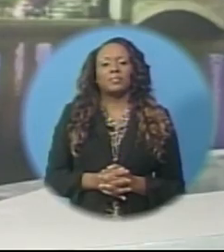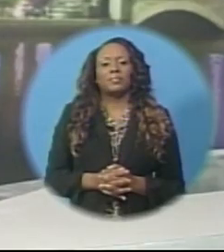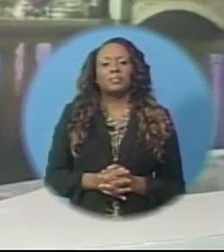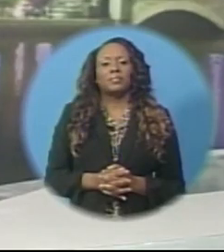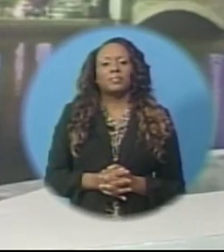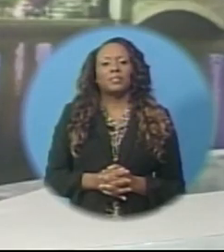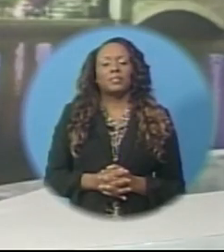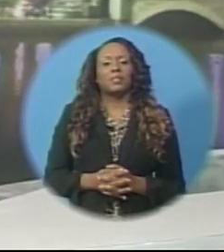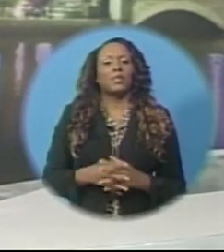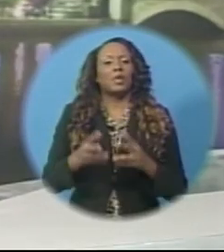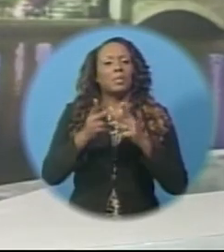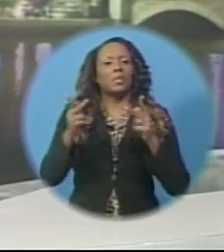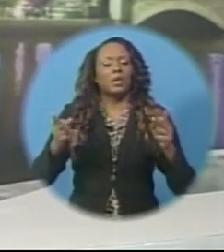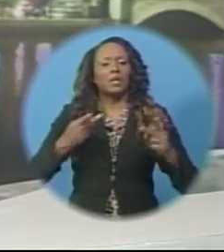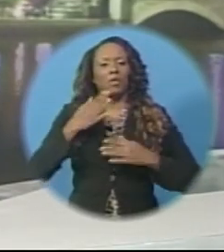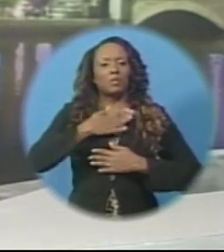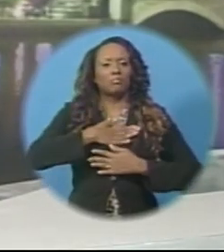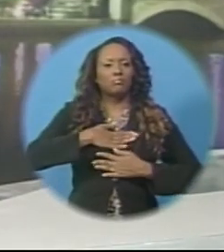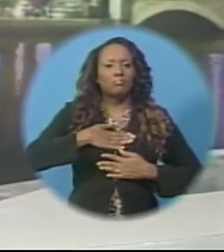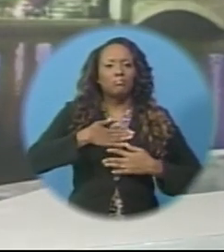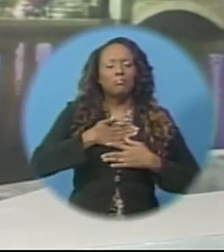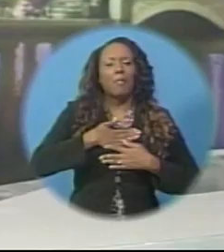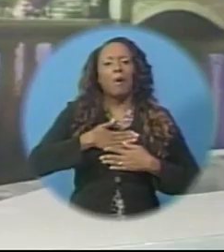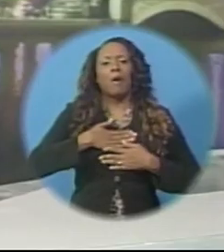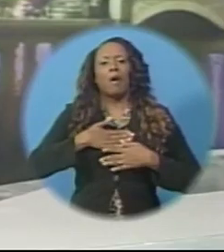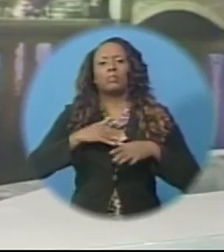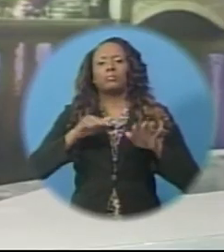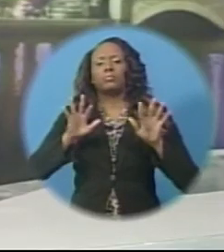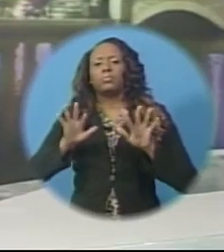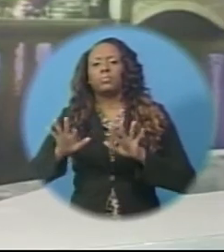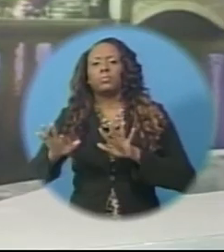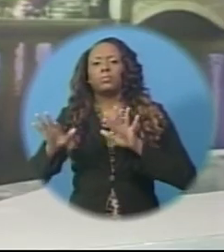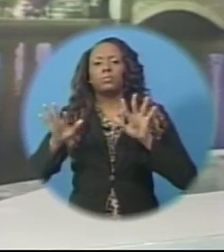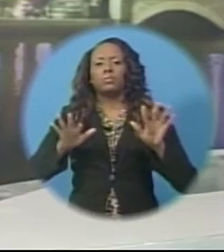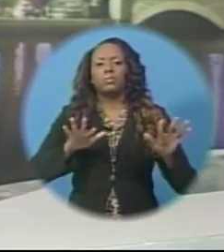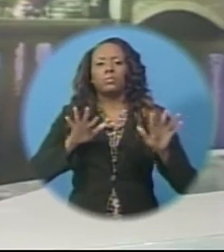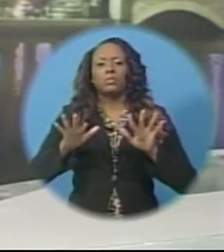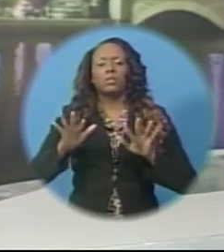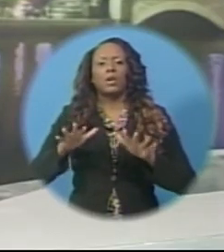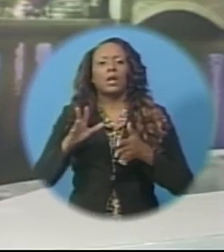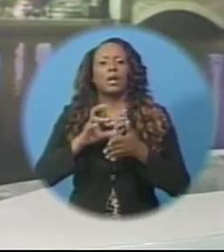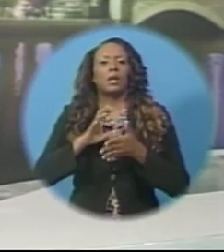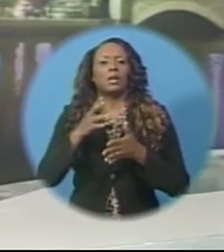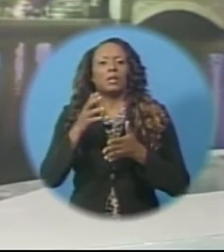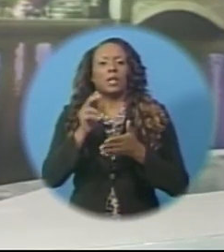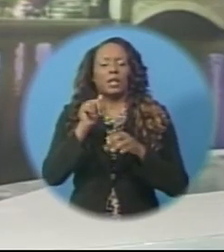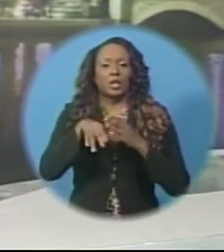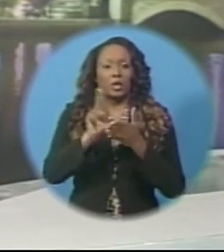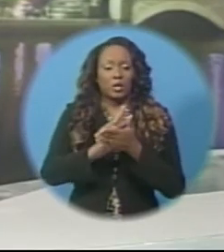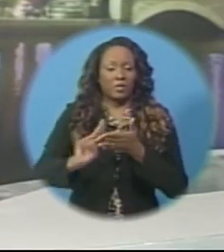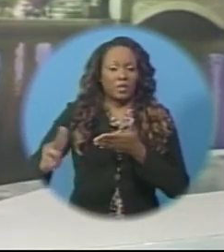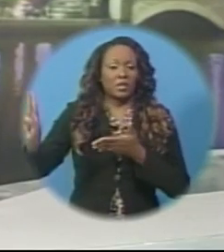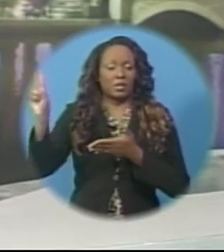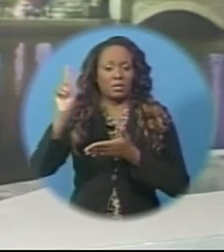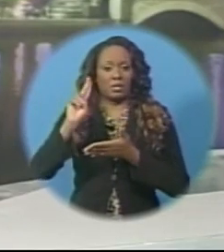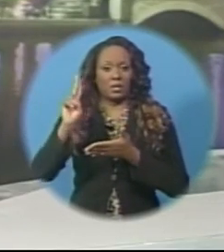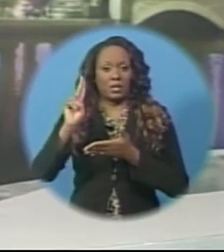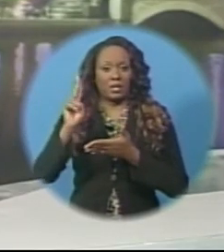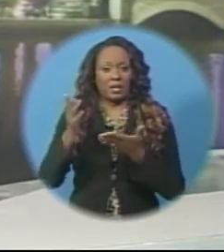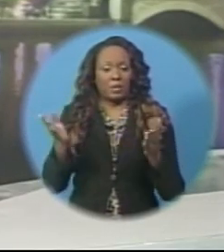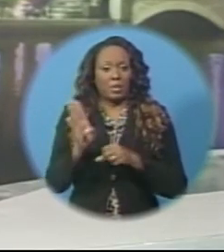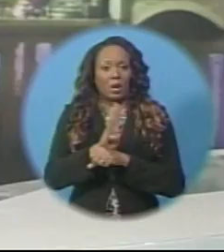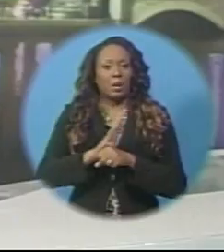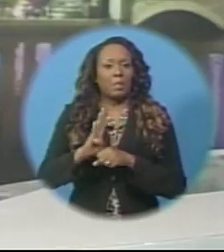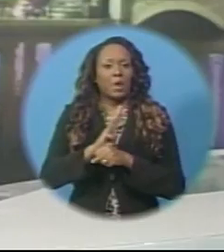A place most often associated with the relaxation and enjoyment of students at the University of the West Indies Cave campus